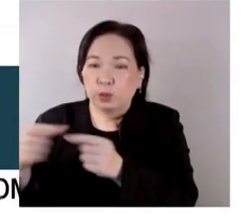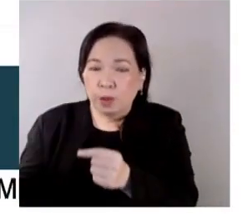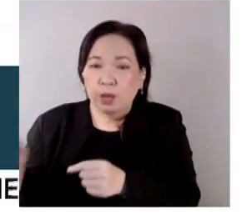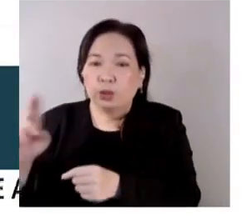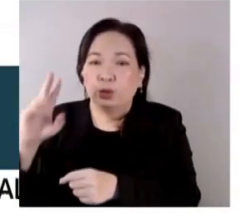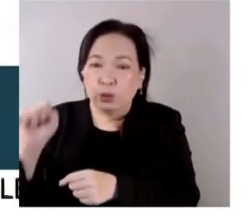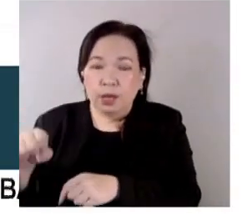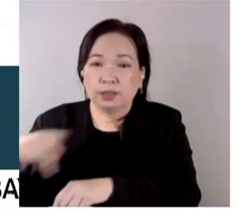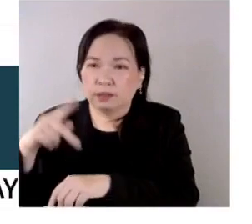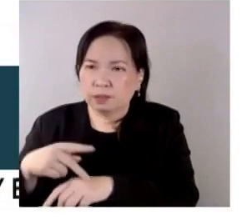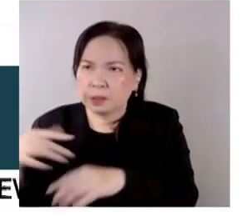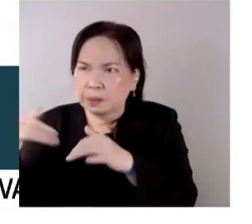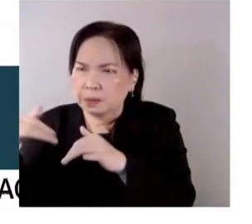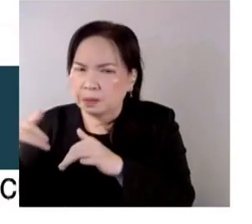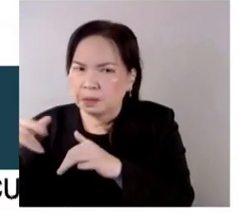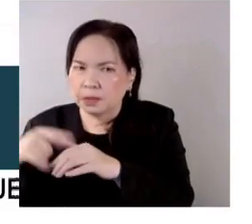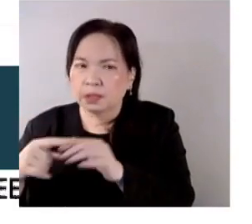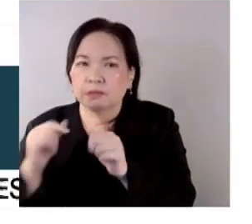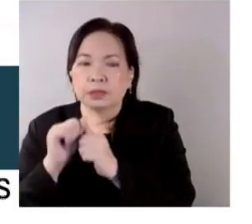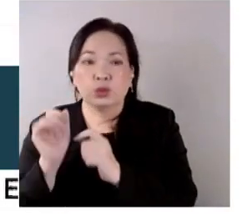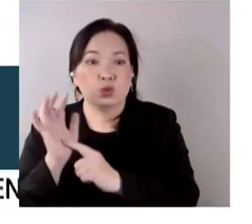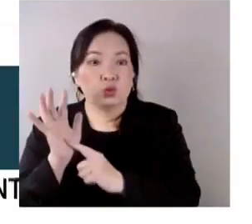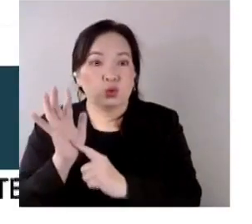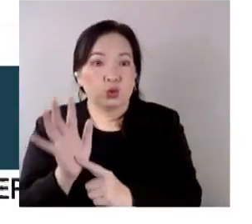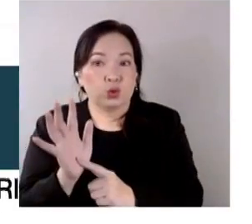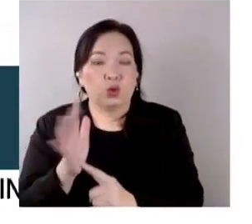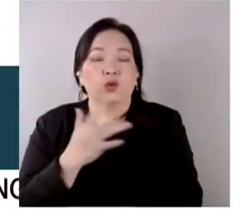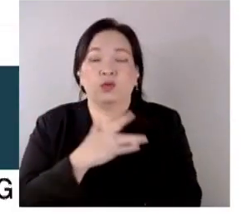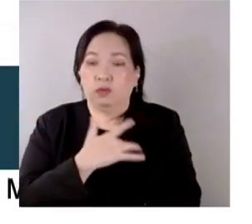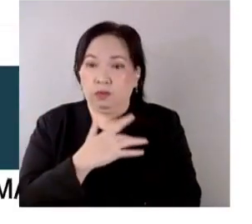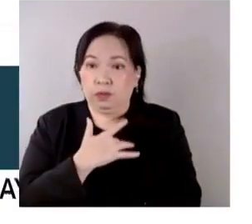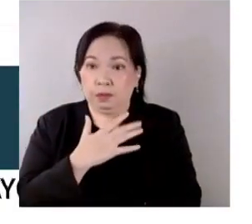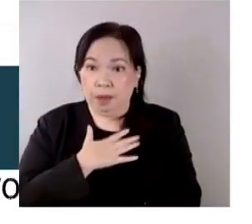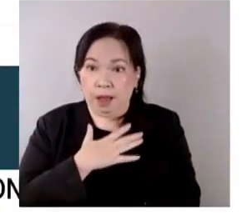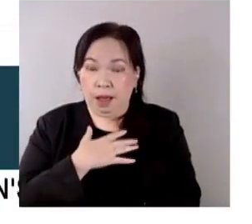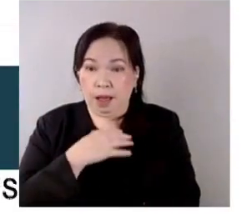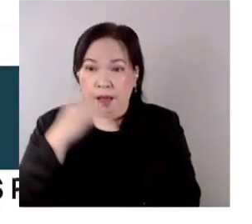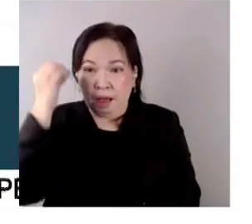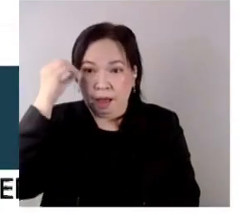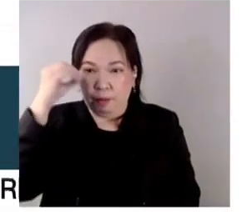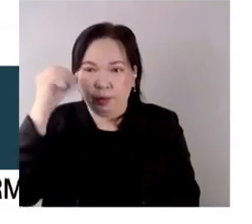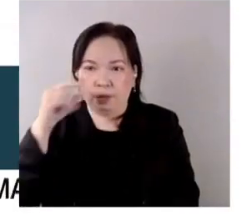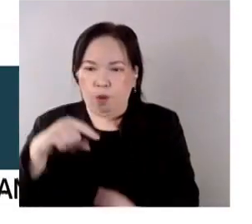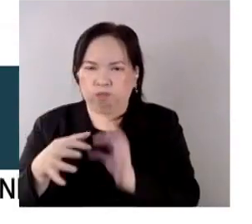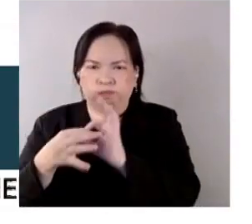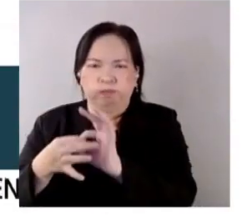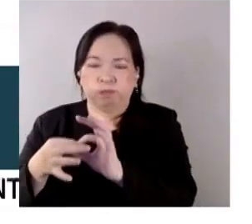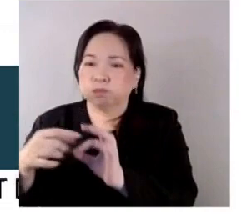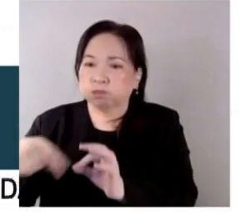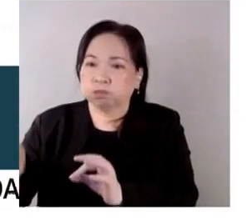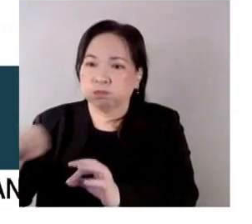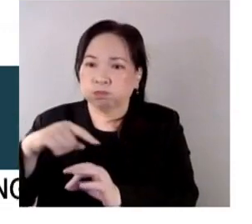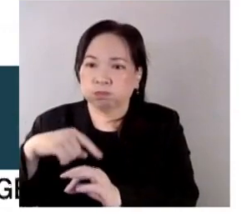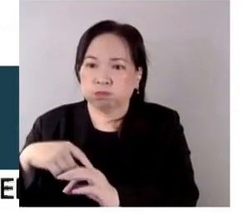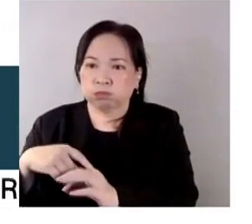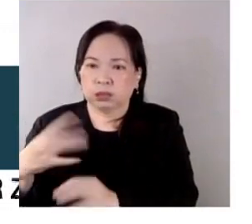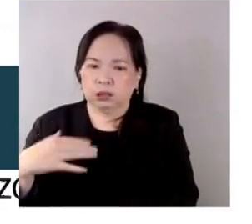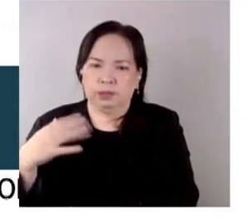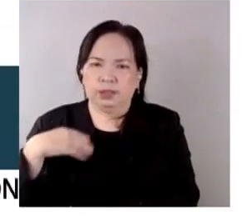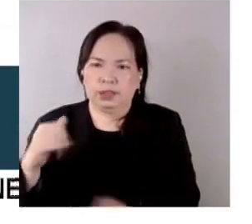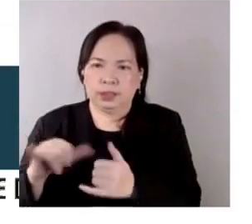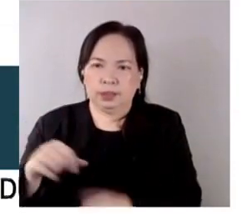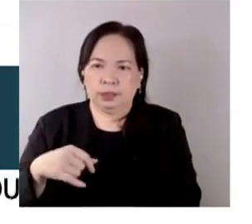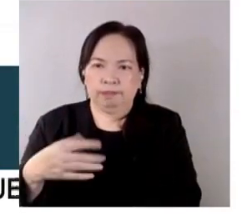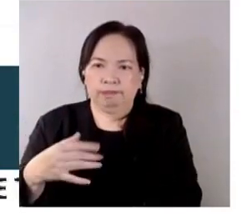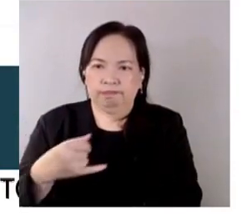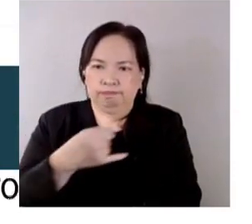and the Philippines, signaling, of course, what I would consider the firming up of the, you know, what I call the red line in the